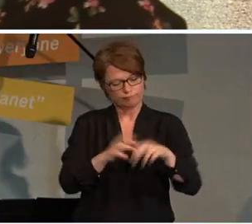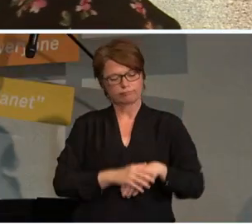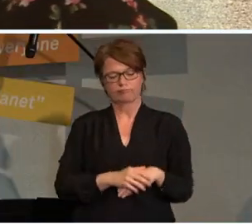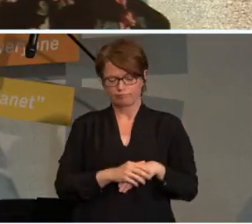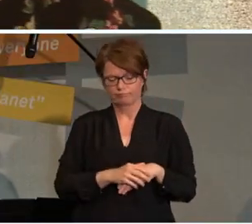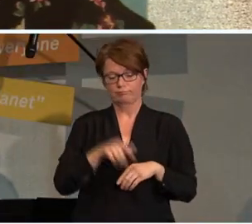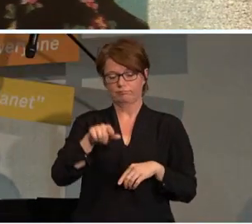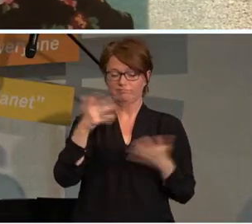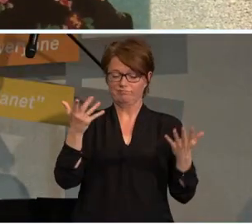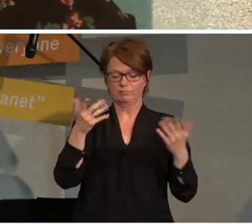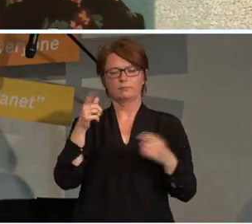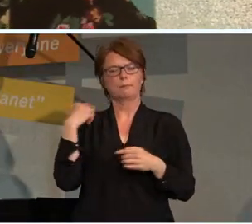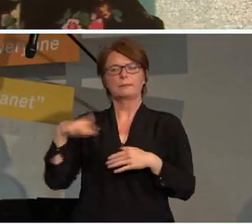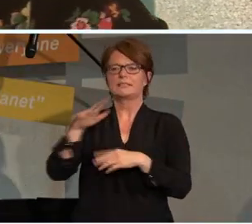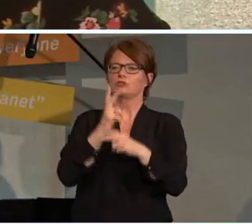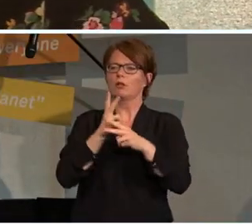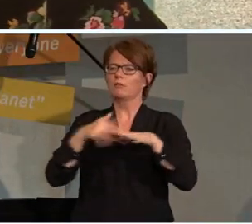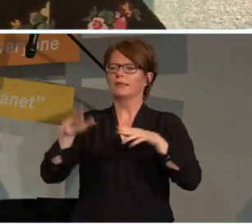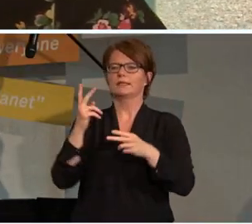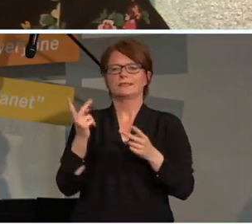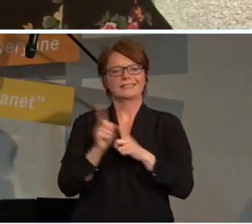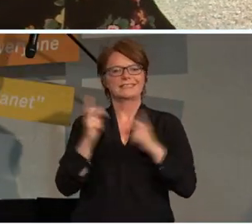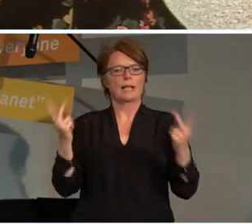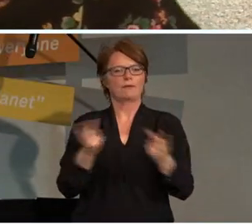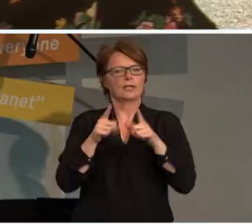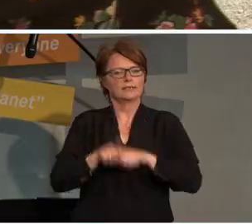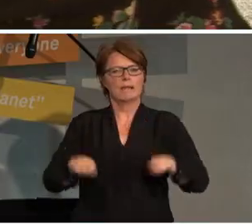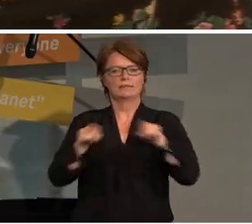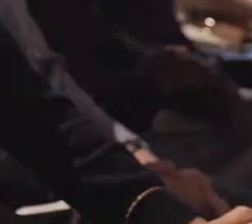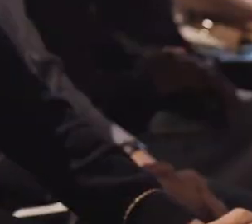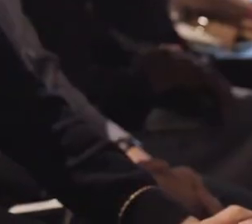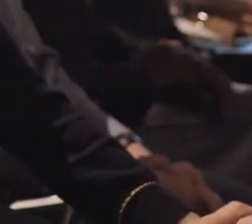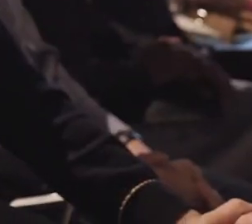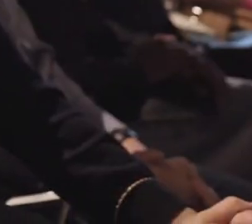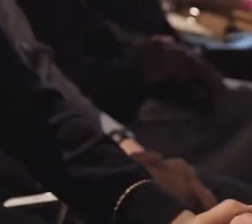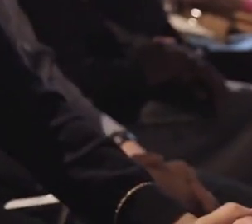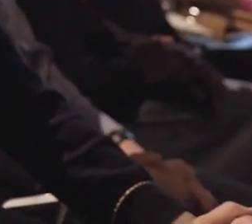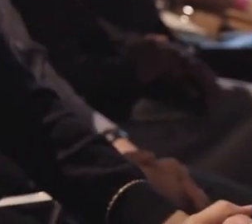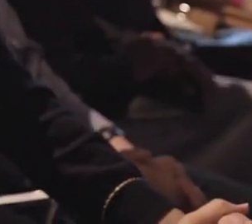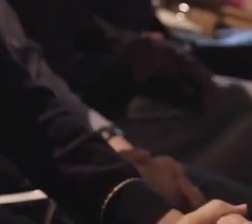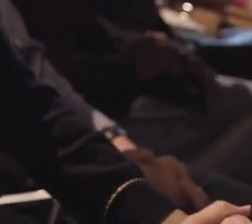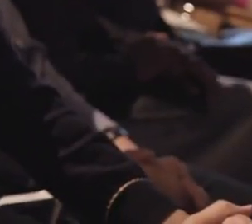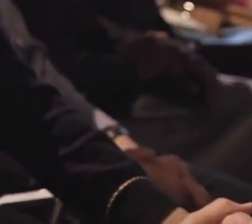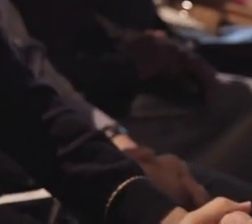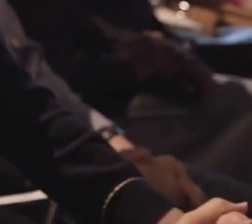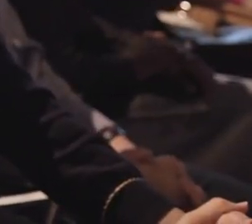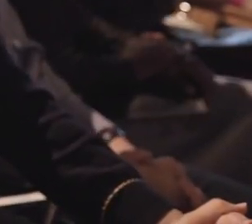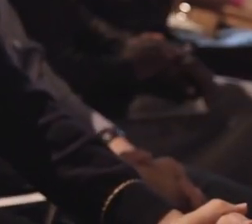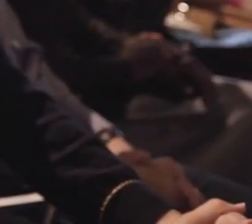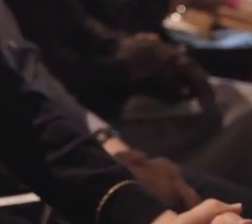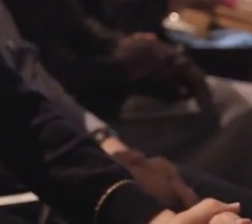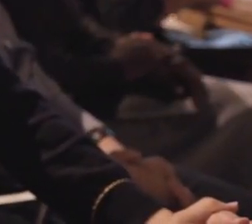differences, and only then we are capable to acknowledge different life realities in their